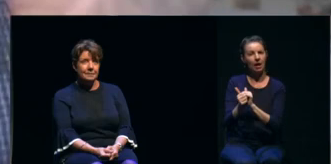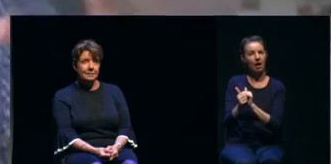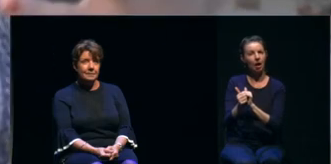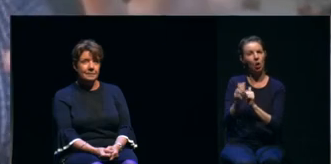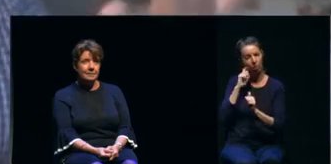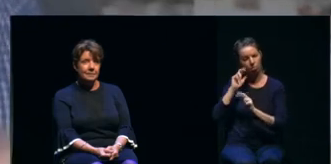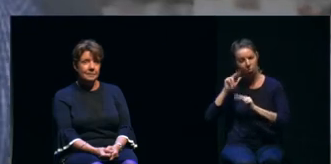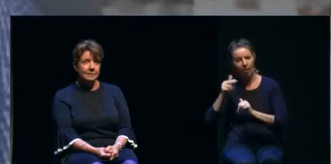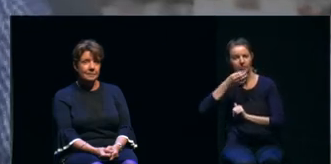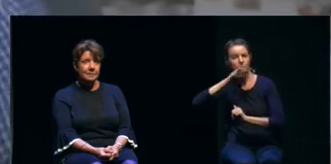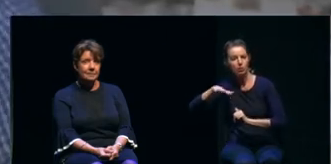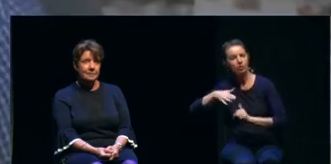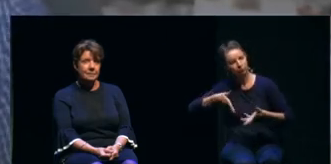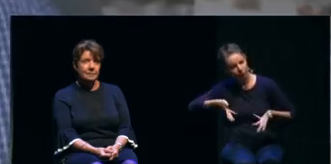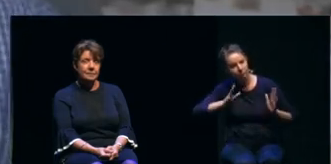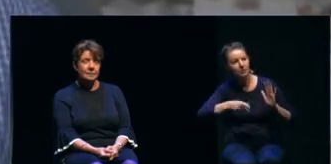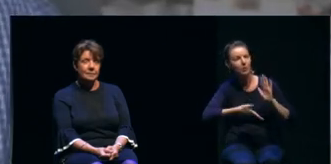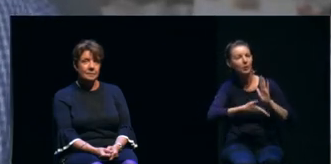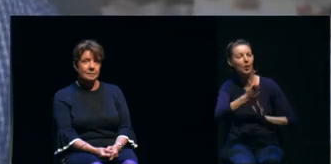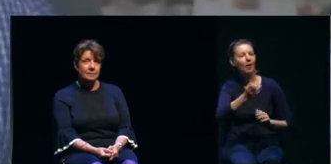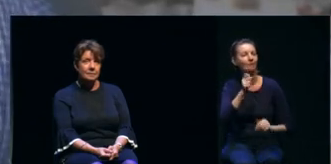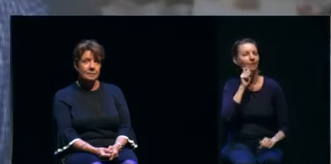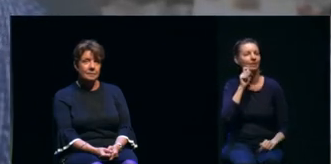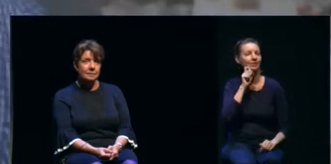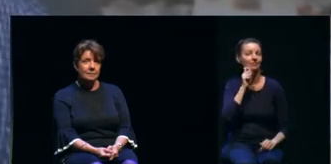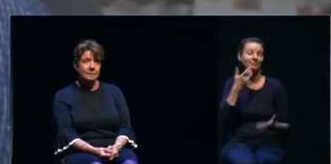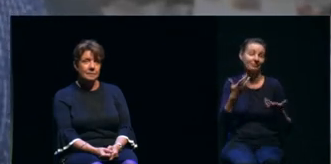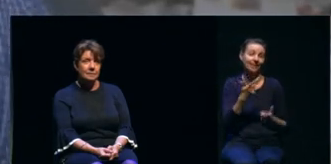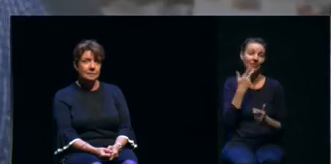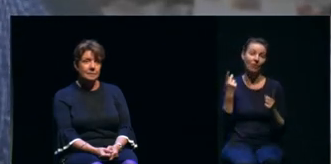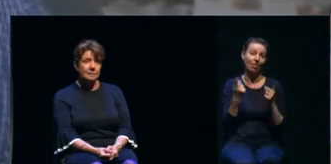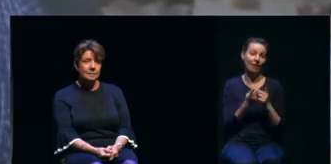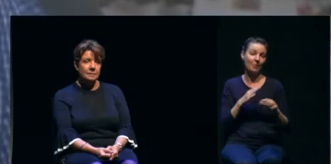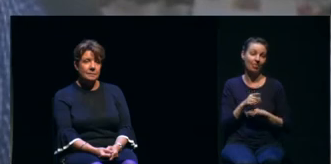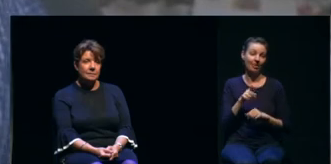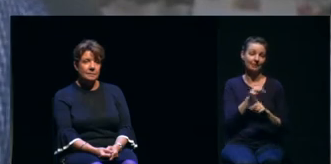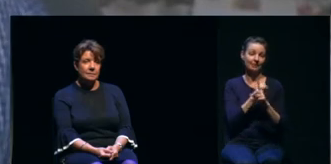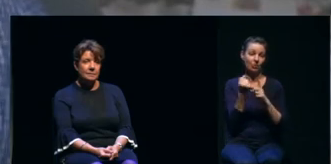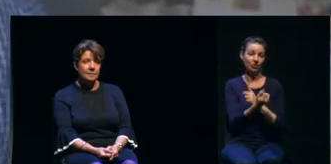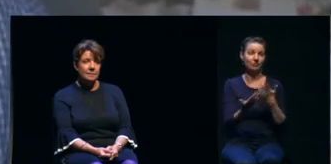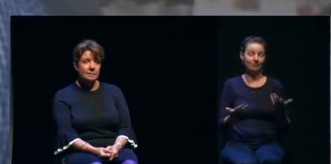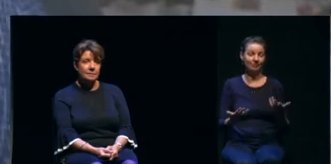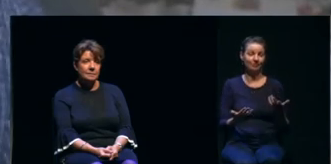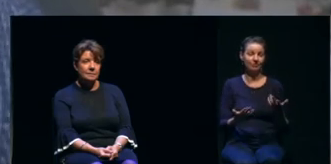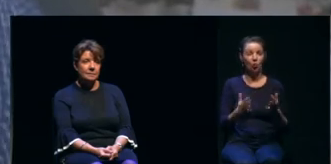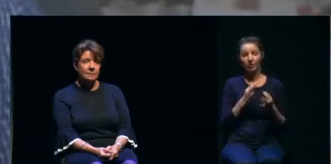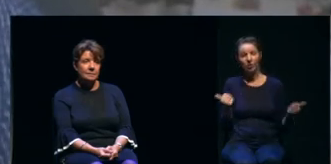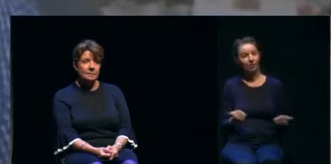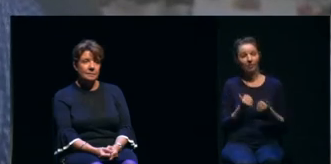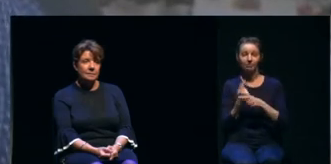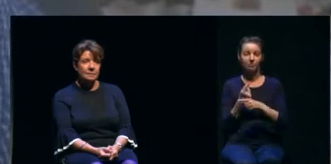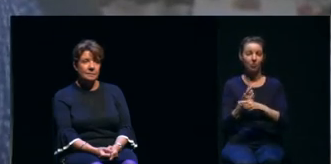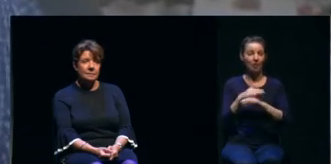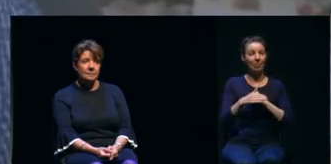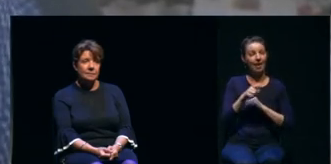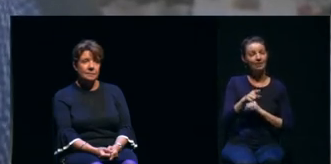have the kids tonight. You go and have some fun. And that's the simple, awful maths of it. Like, you, And it's not something we talk about enough when, you know, when